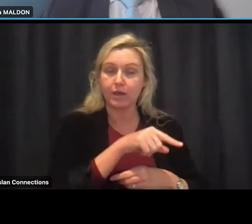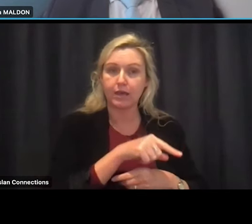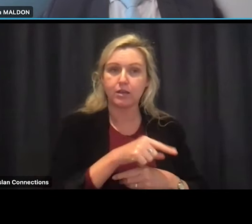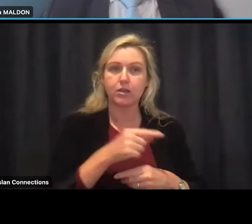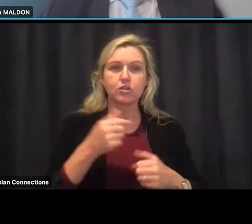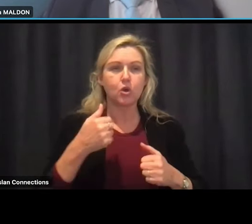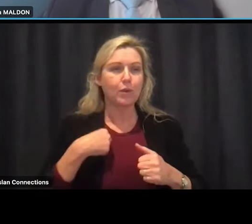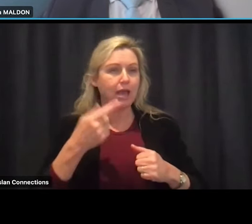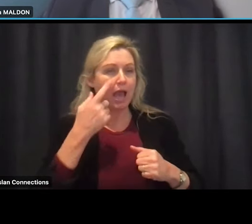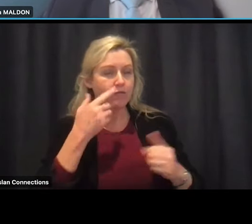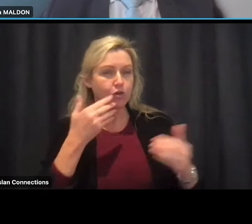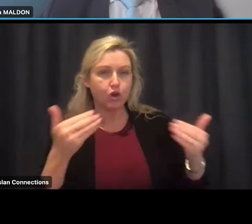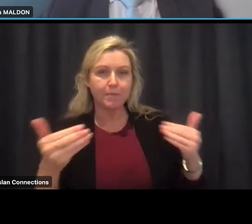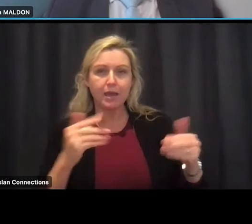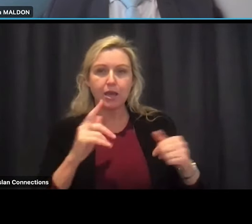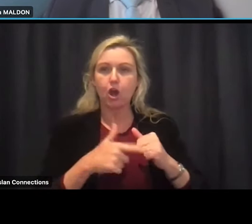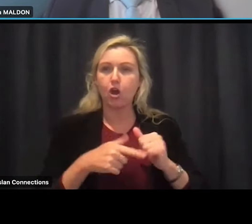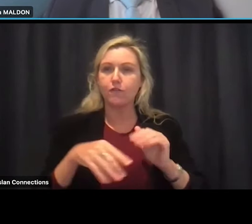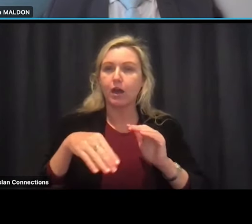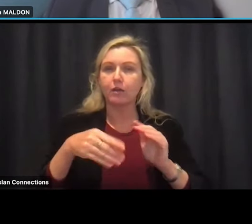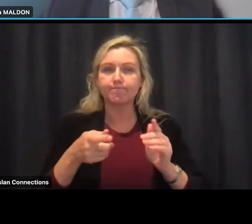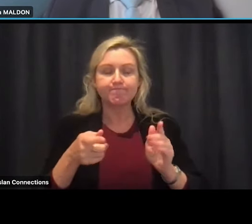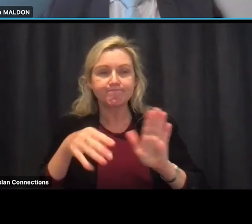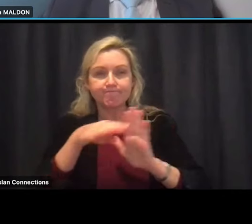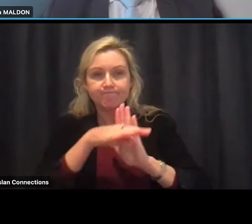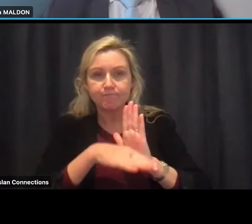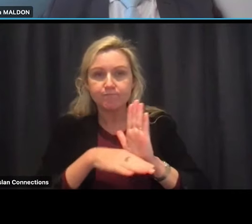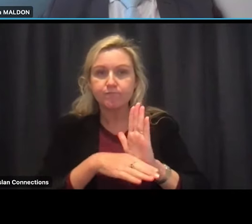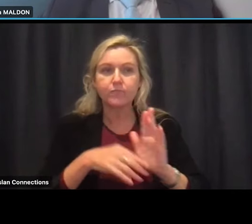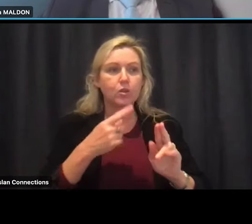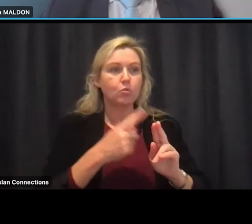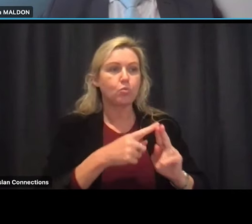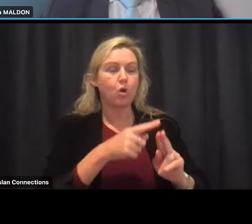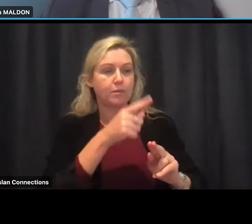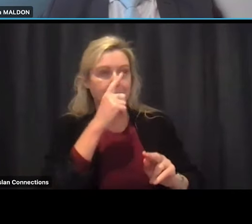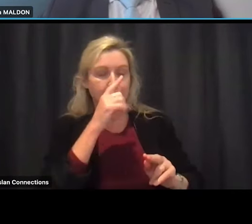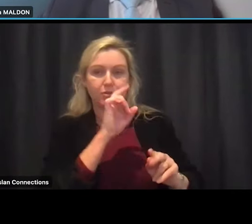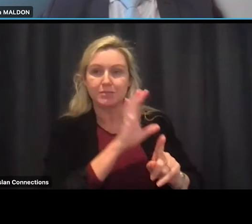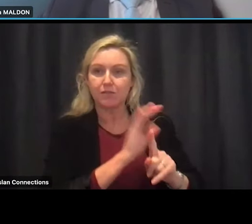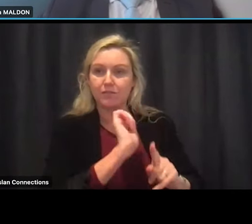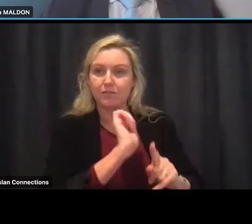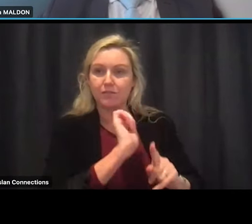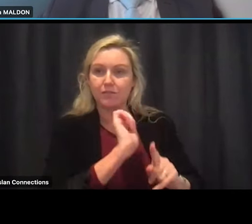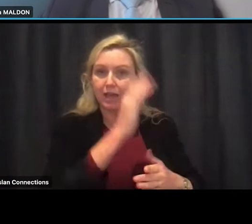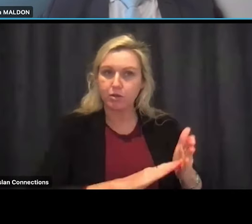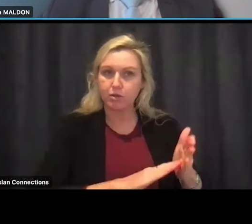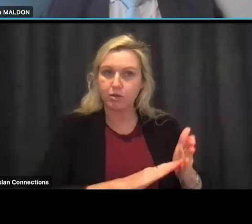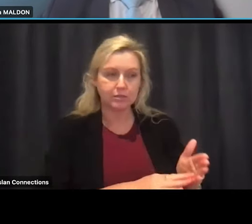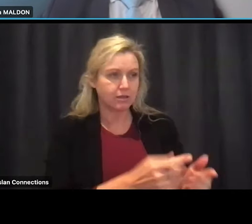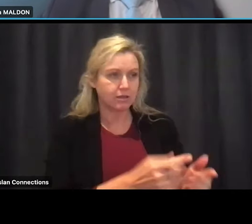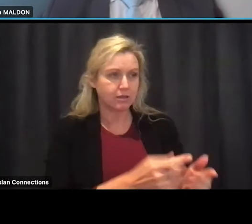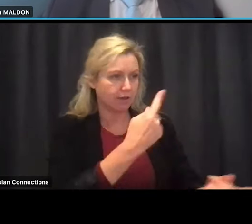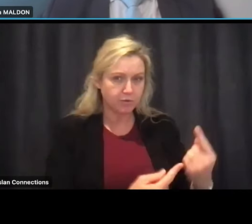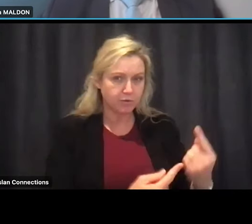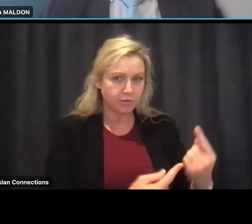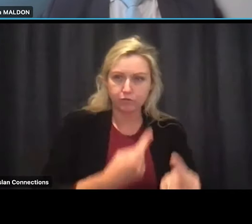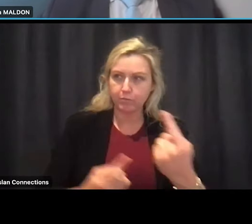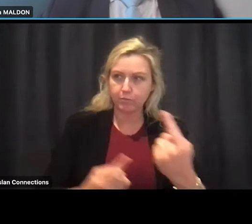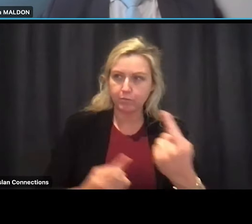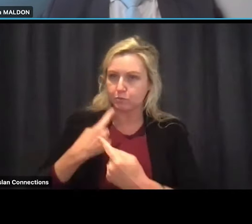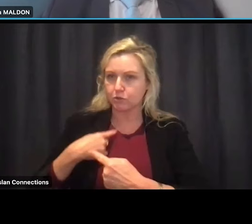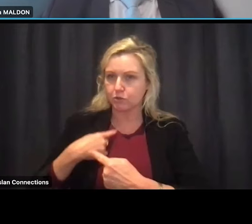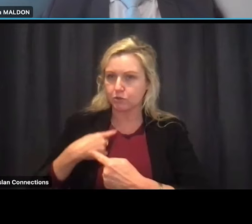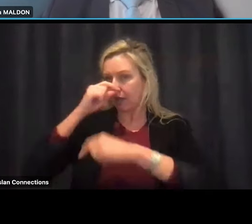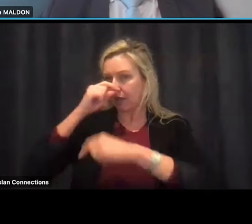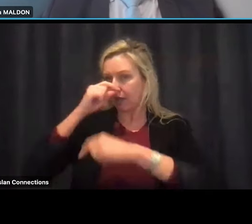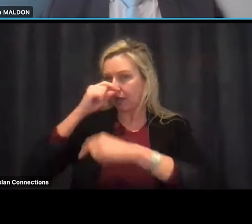measures, including regulation, quality indicators, and consumer experience, to see what story it's telling us. That deeper understanding will give